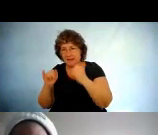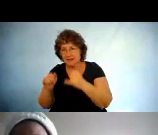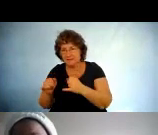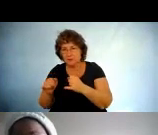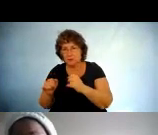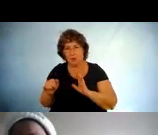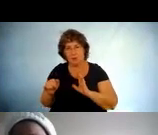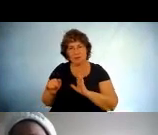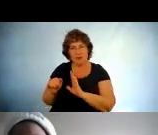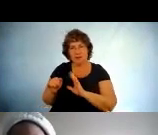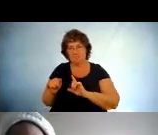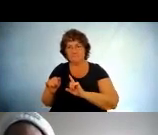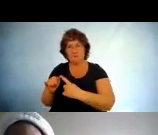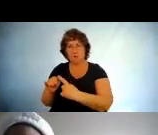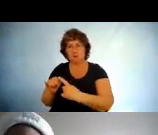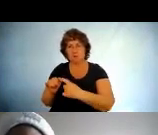sure that